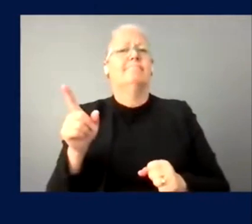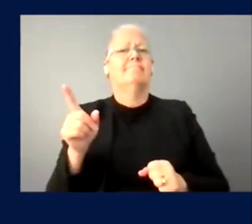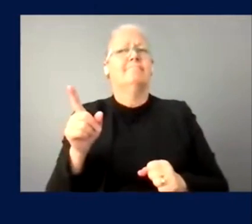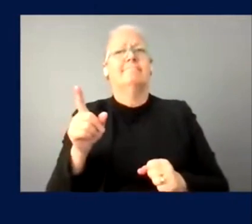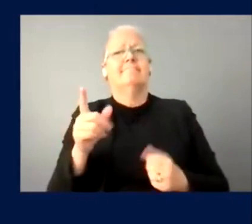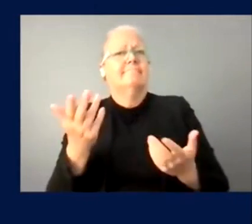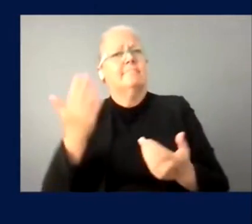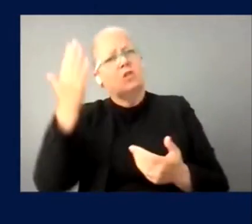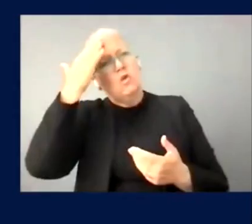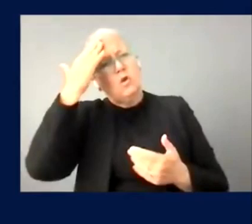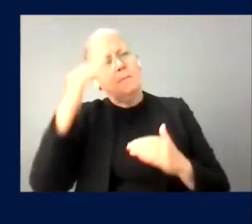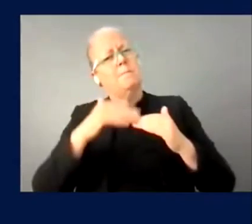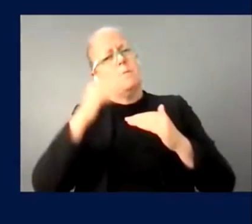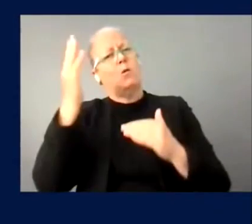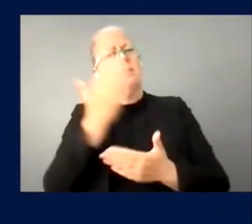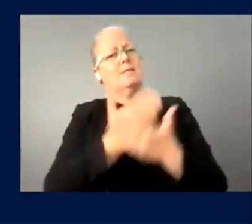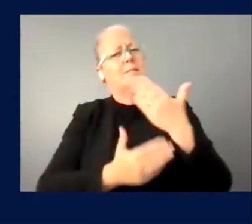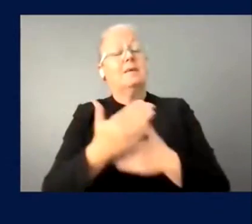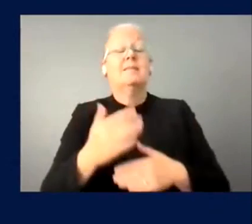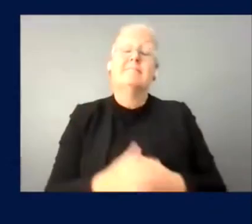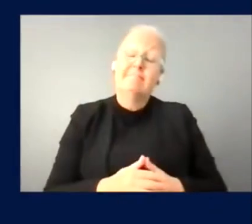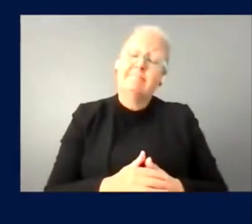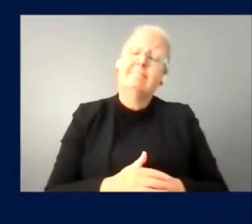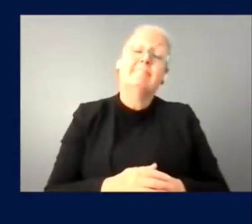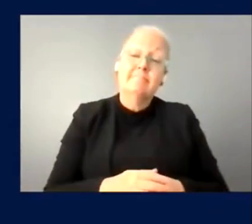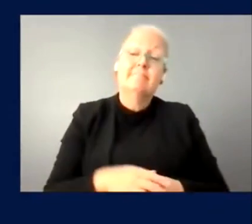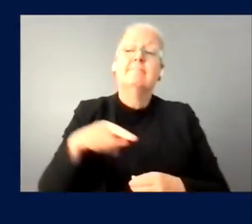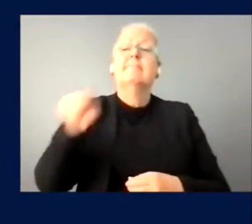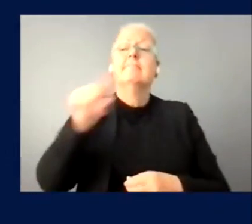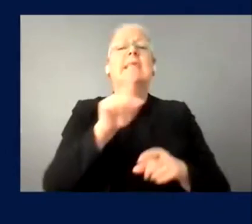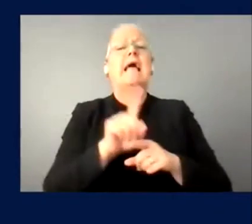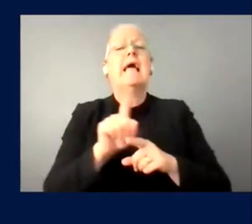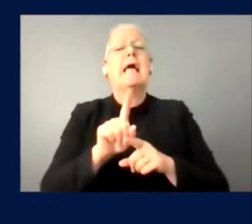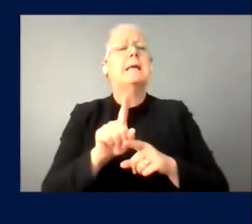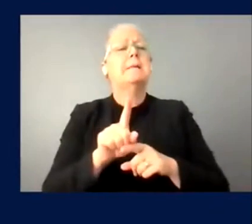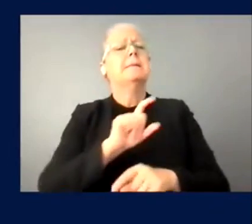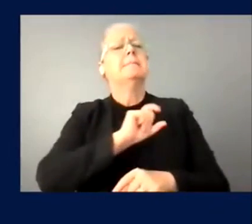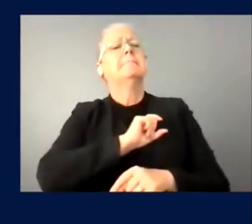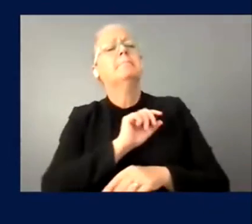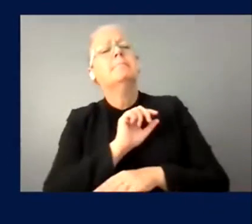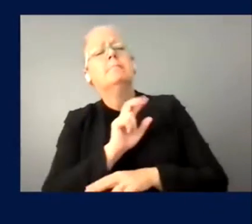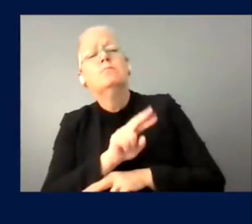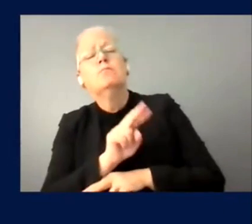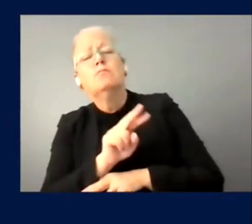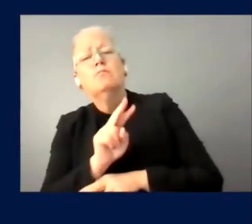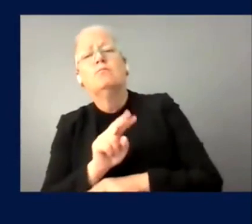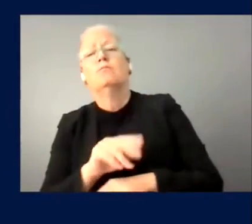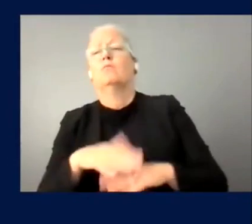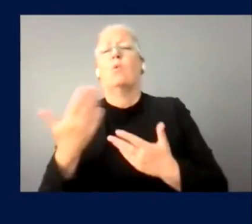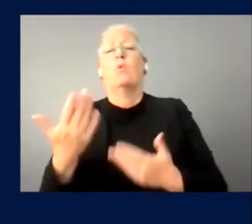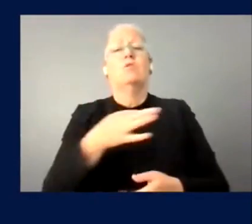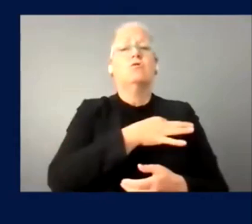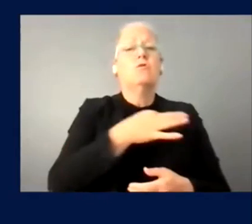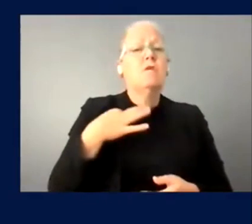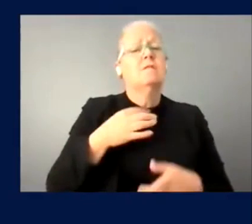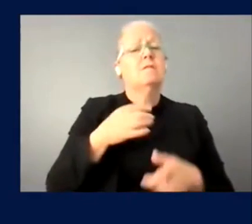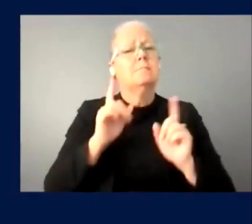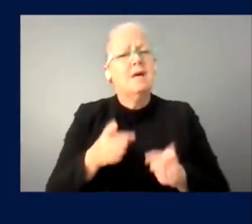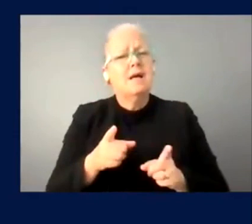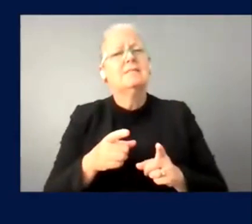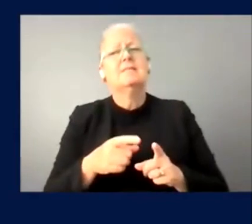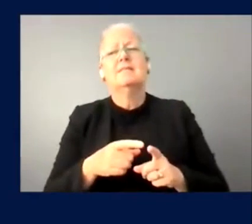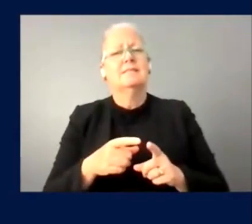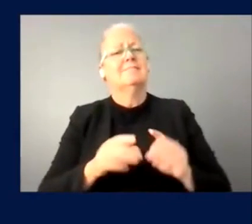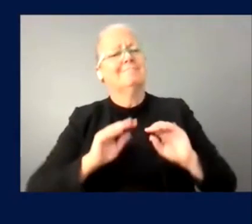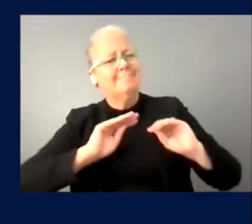that stewards and stadium staff are trained to recognise non-visibly disabled people and to offer the